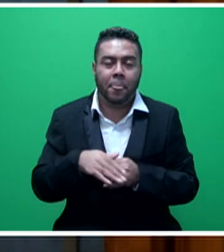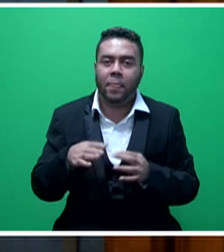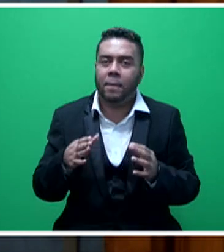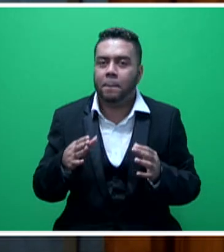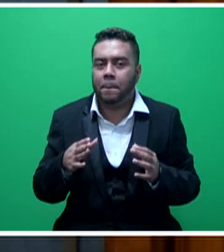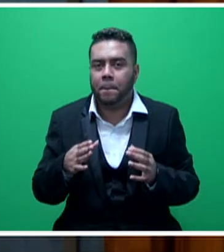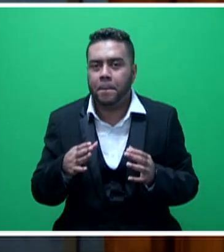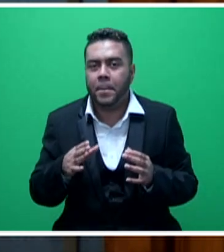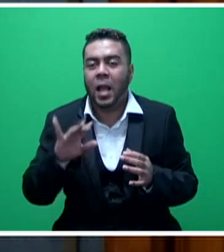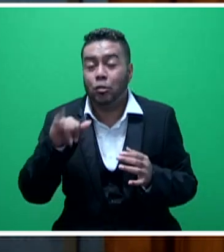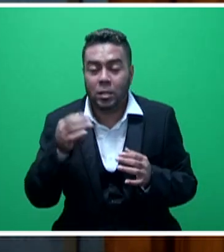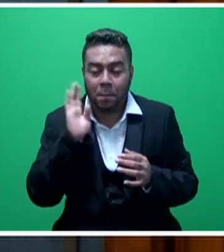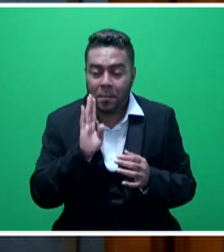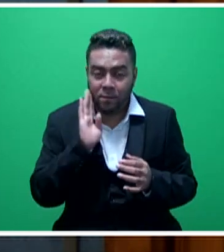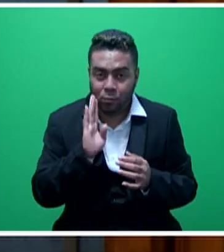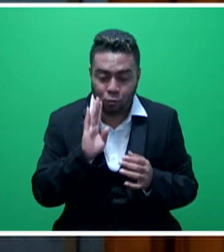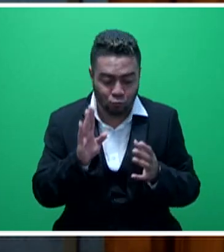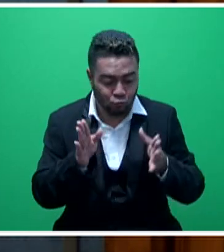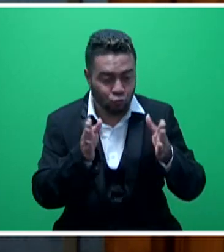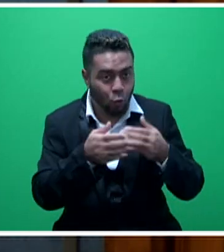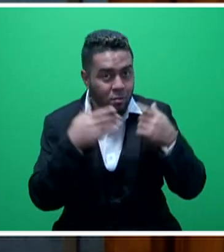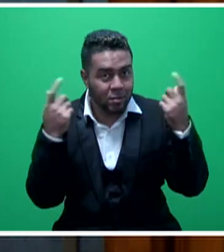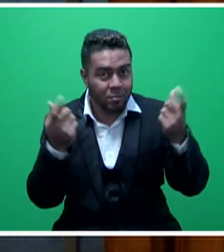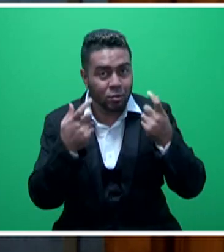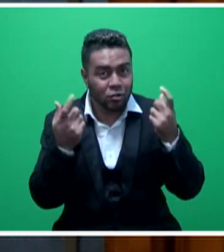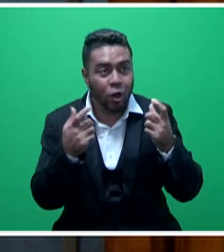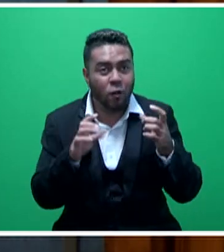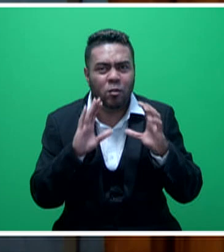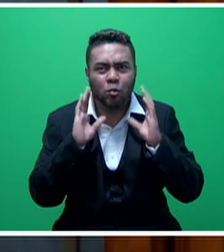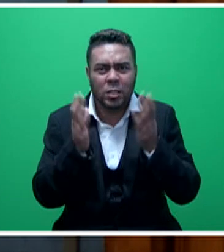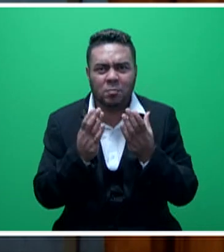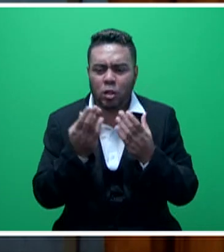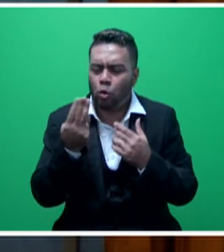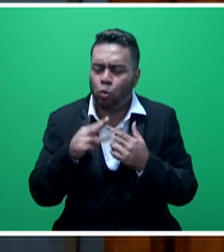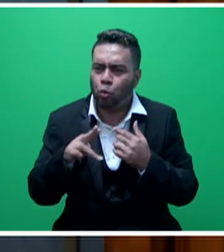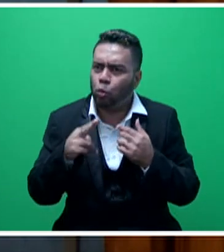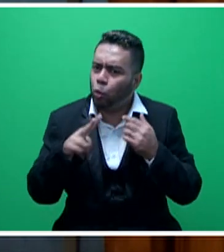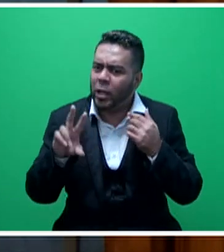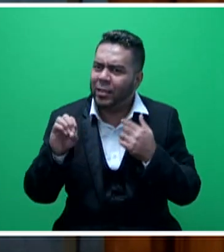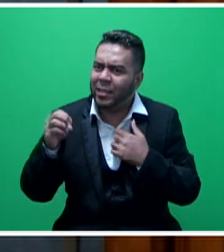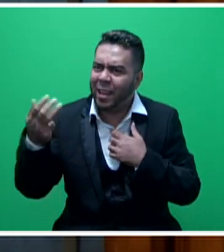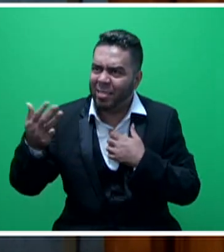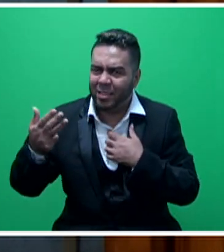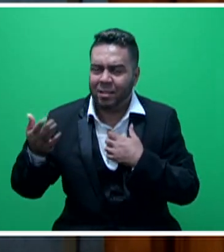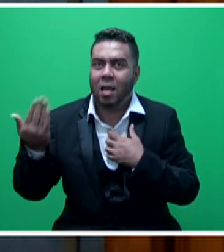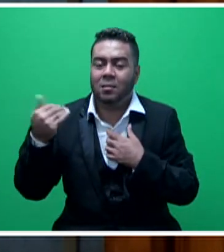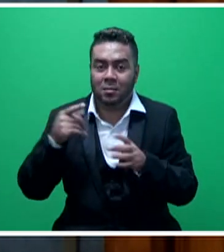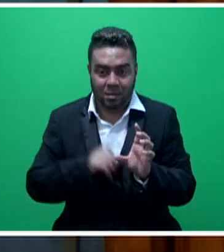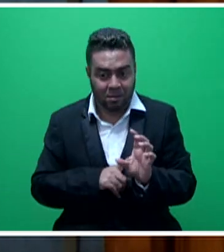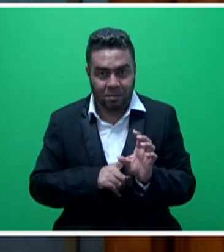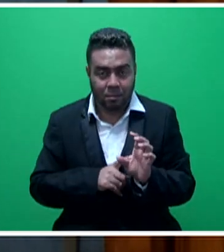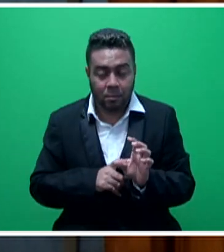Ministry just before celebration of Christmas 2019. The